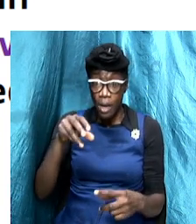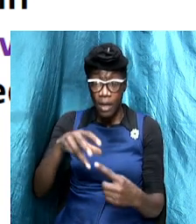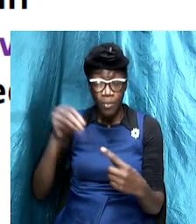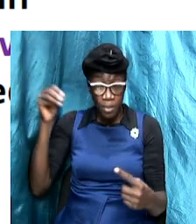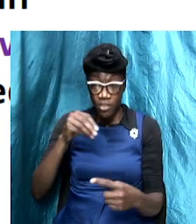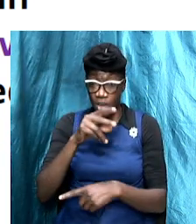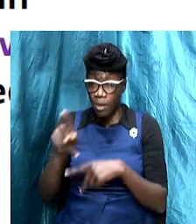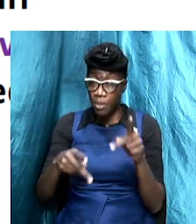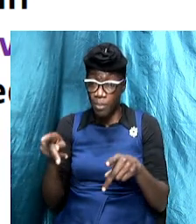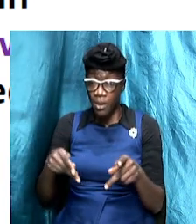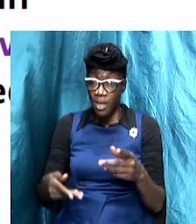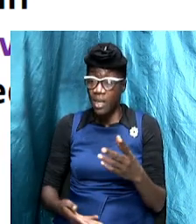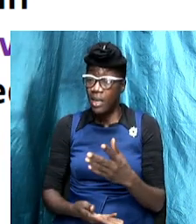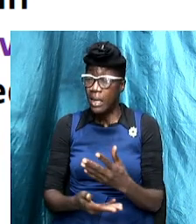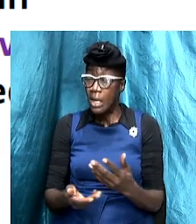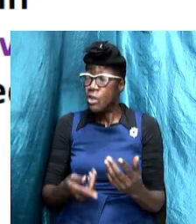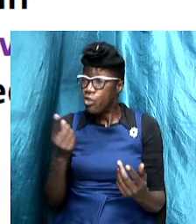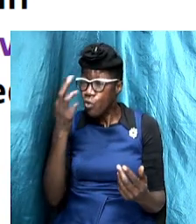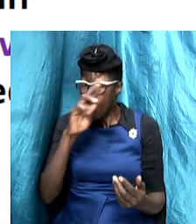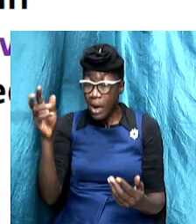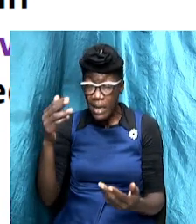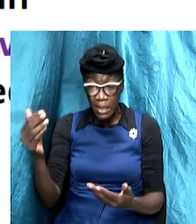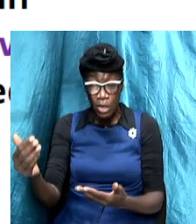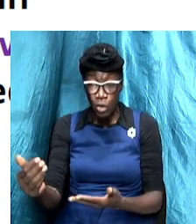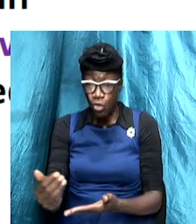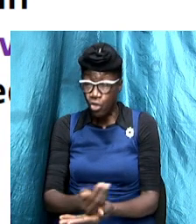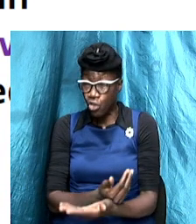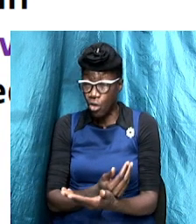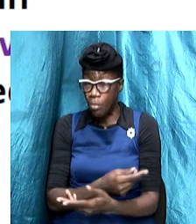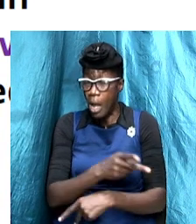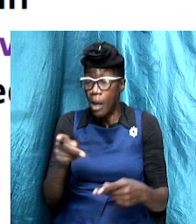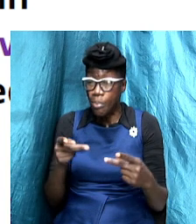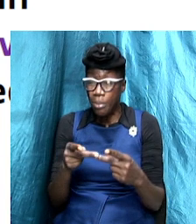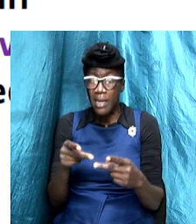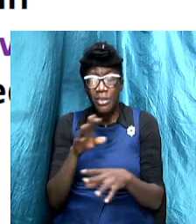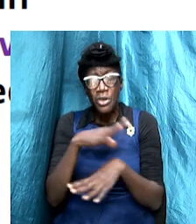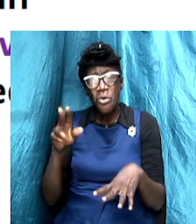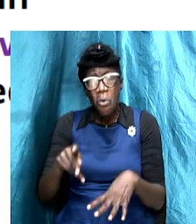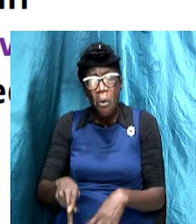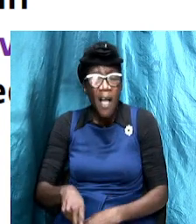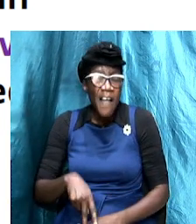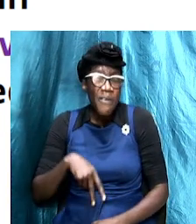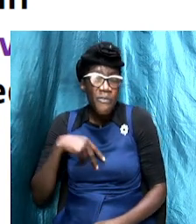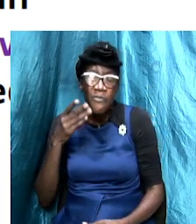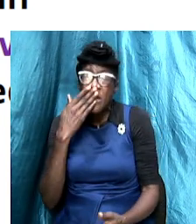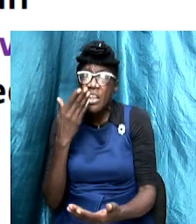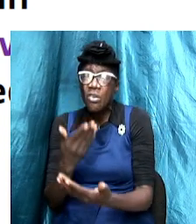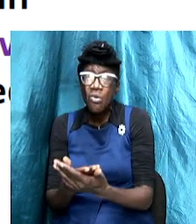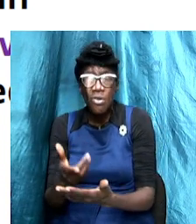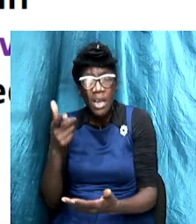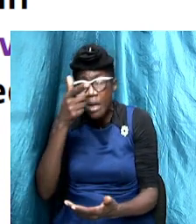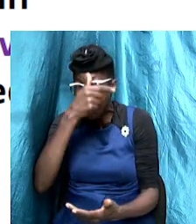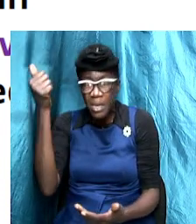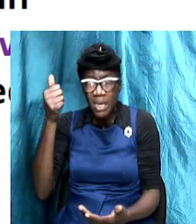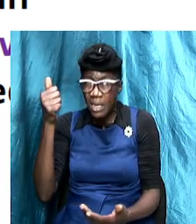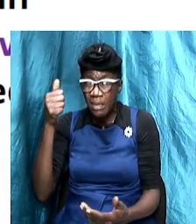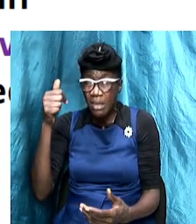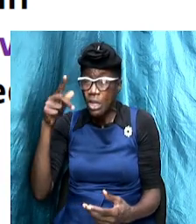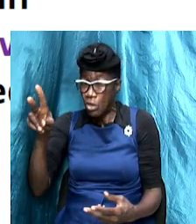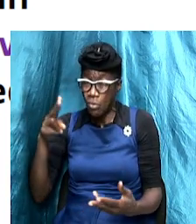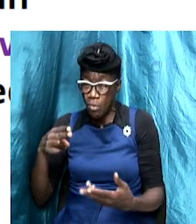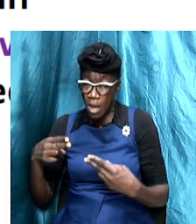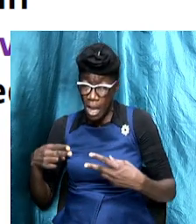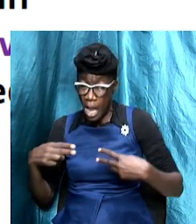like you're sitting or you don't feel fitting. Because when you have the Holy Ghost inside of you, you're a peculiar people, you're a